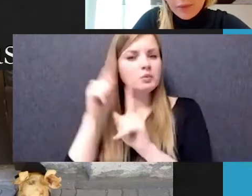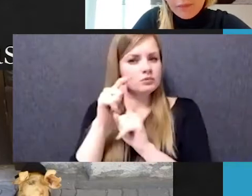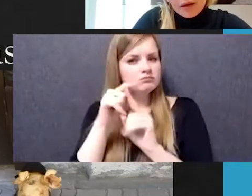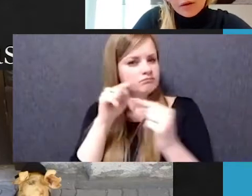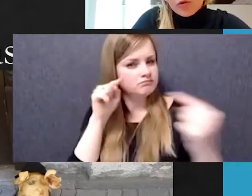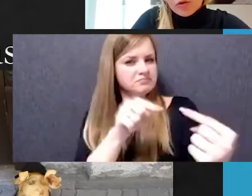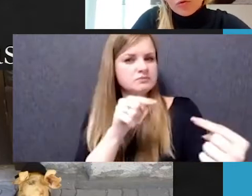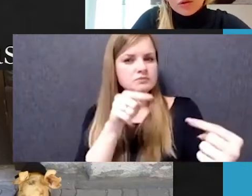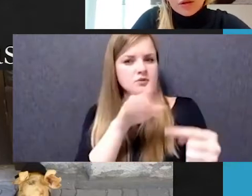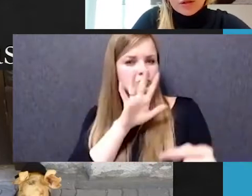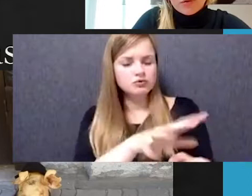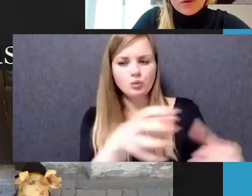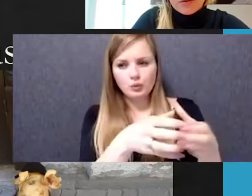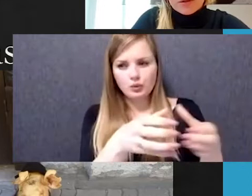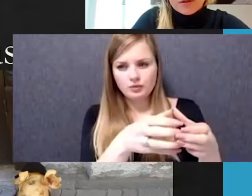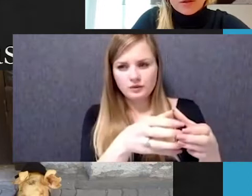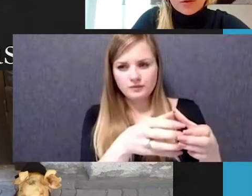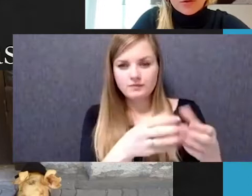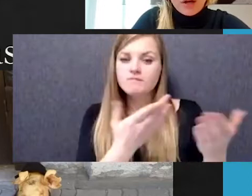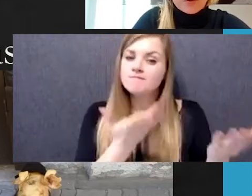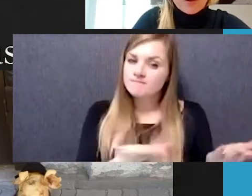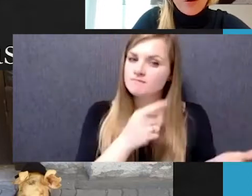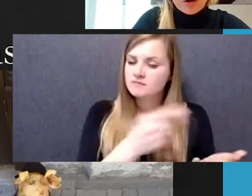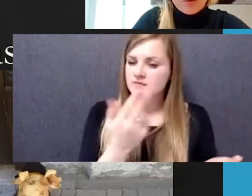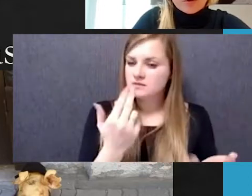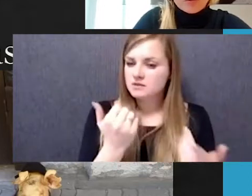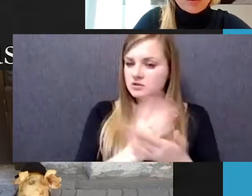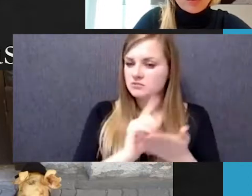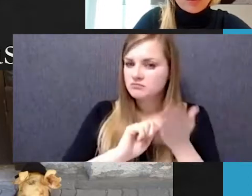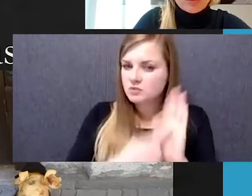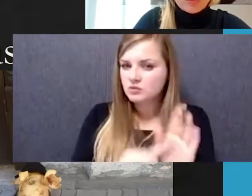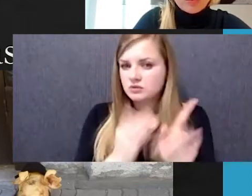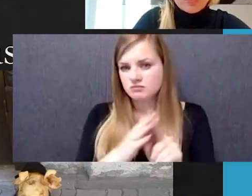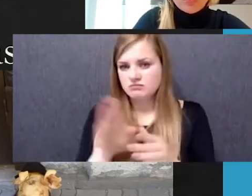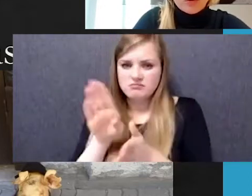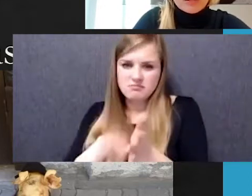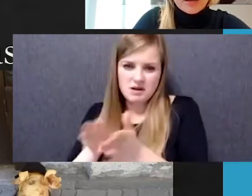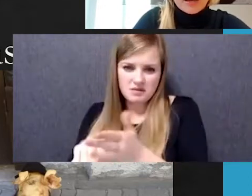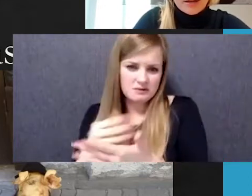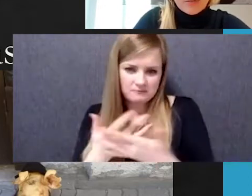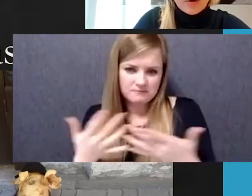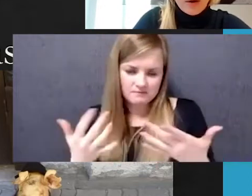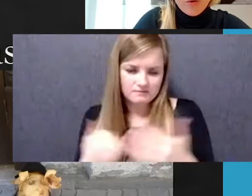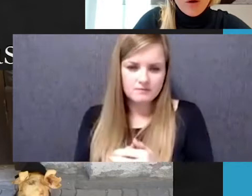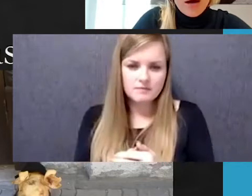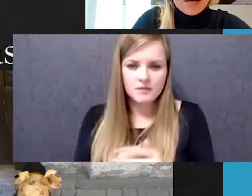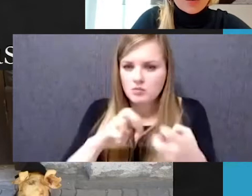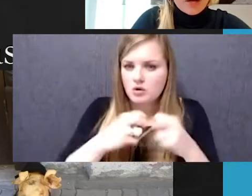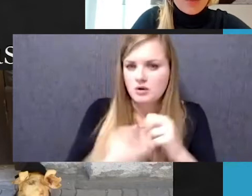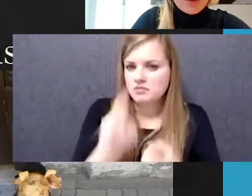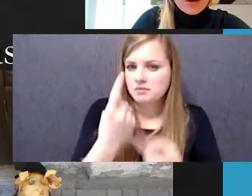to hate towards a certain group, then this criminal offense is being